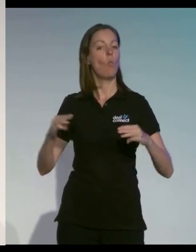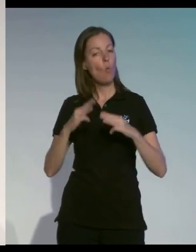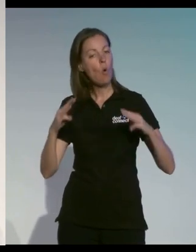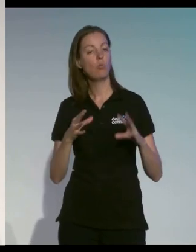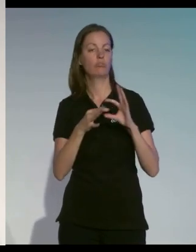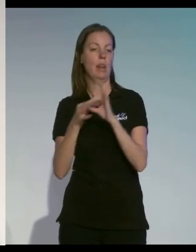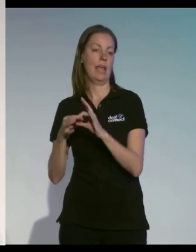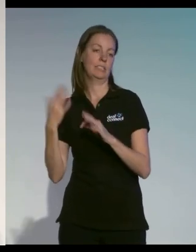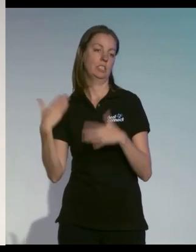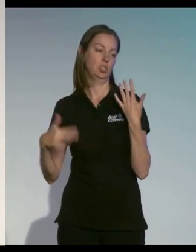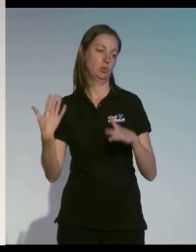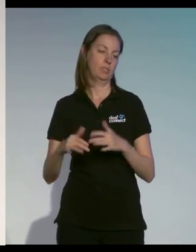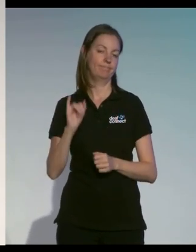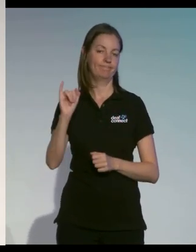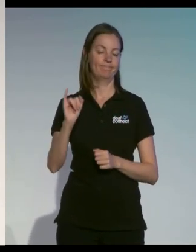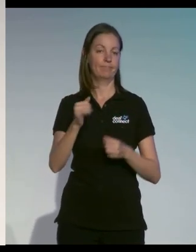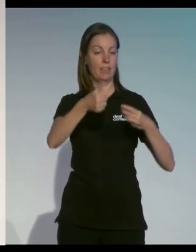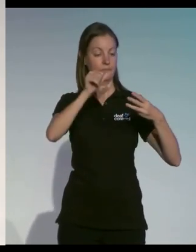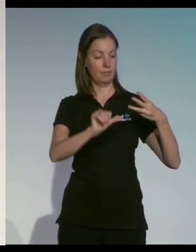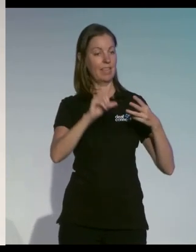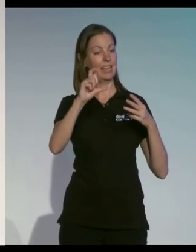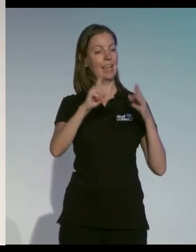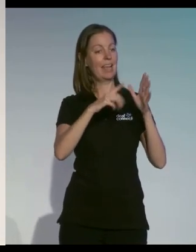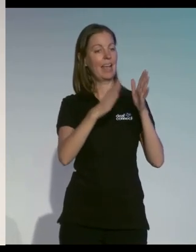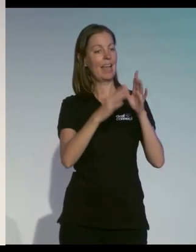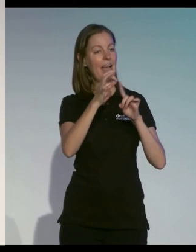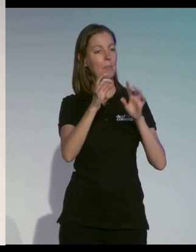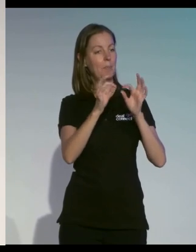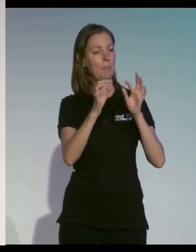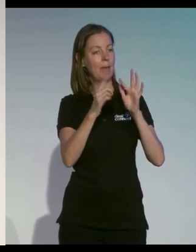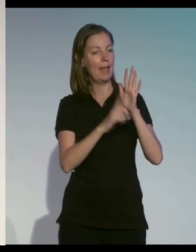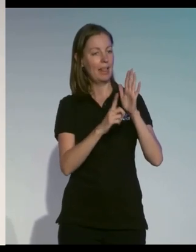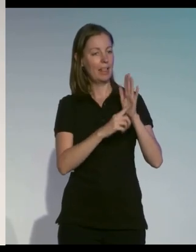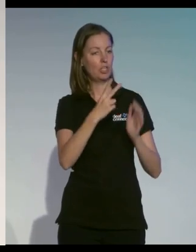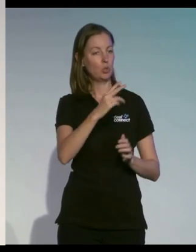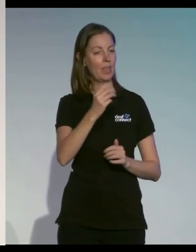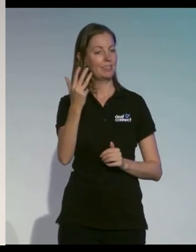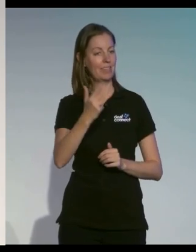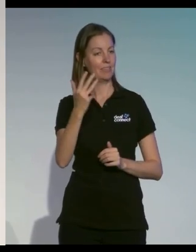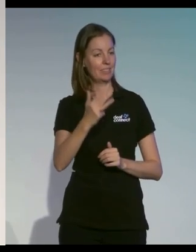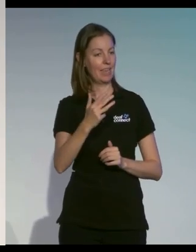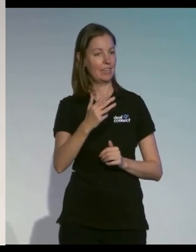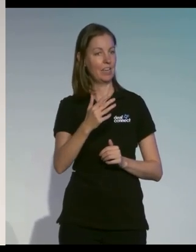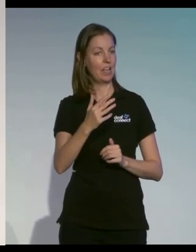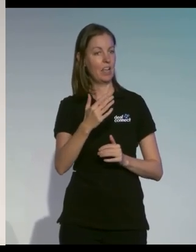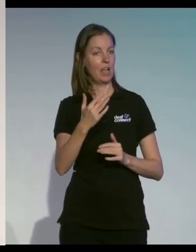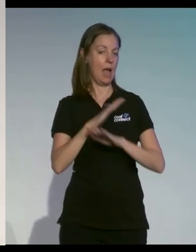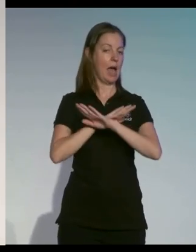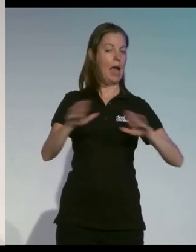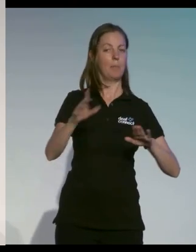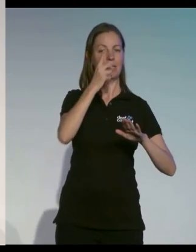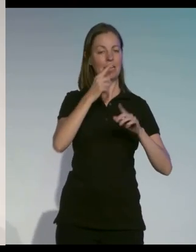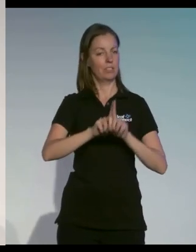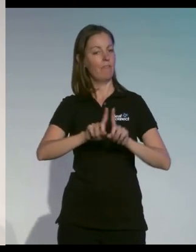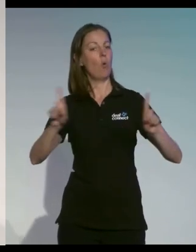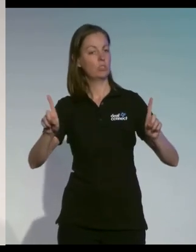outcome wasn't entirely good. Campbell was the 2017 case, denial of the right to divorce for same-sex couple that